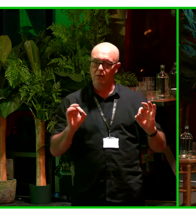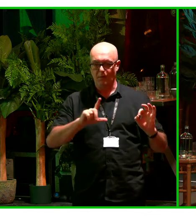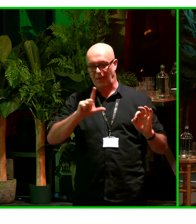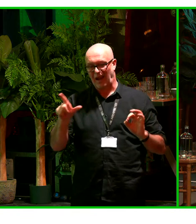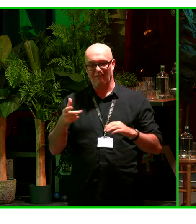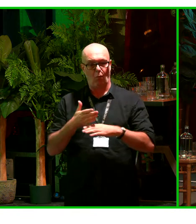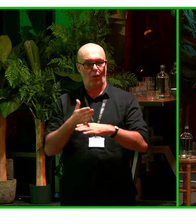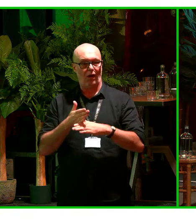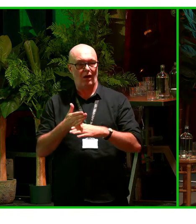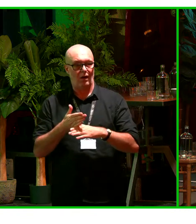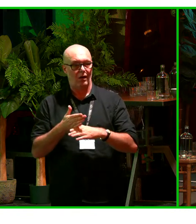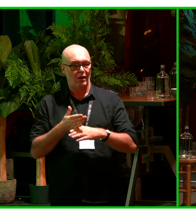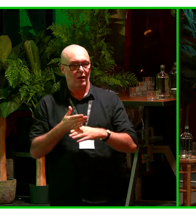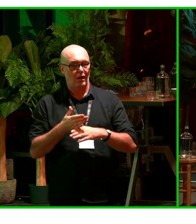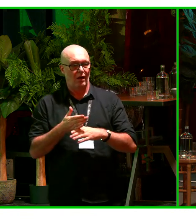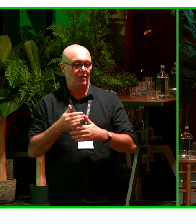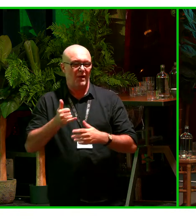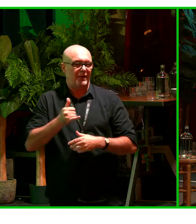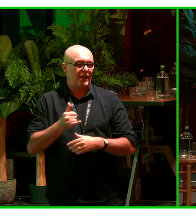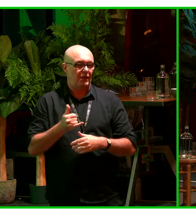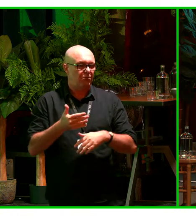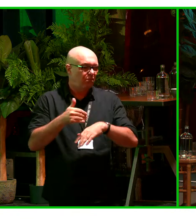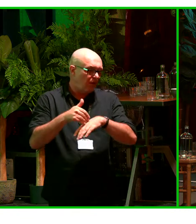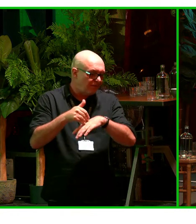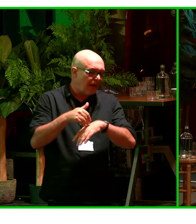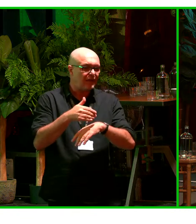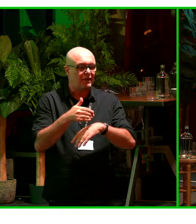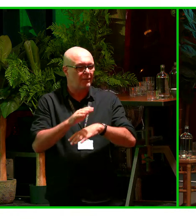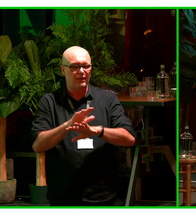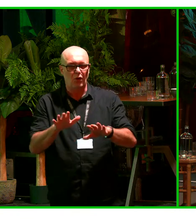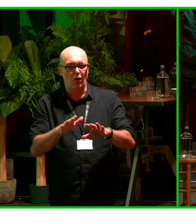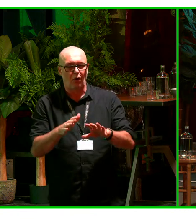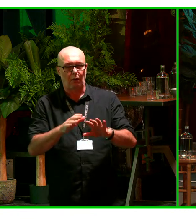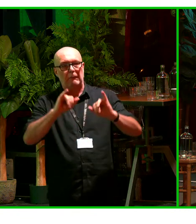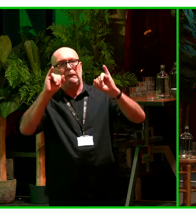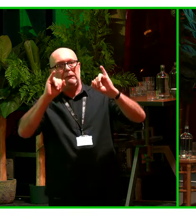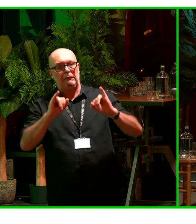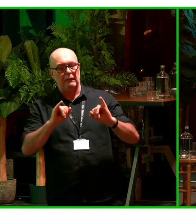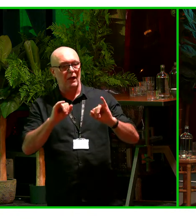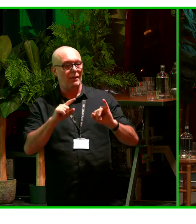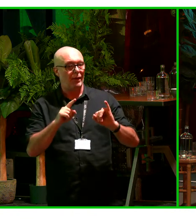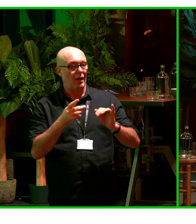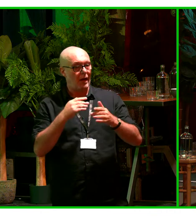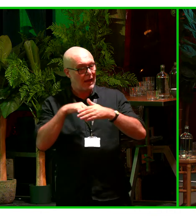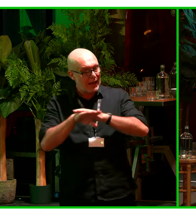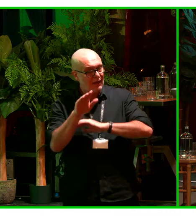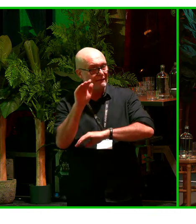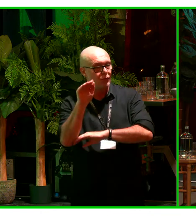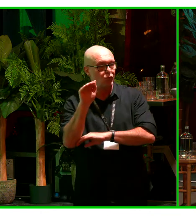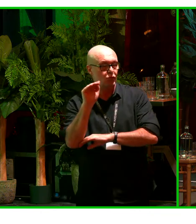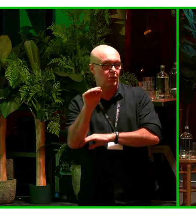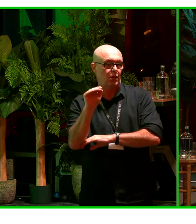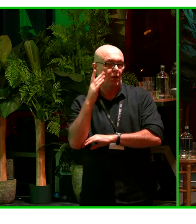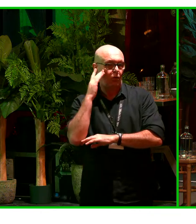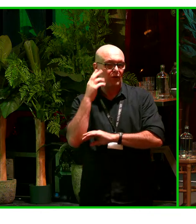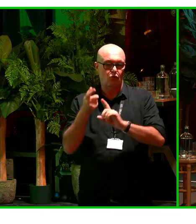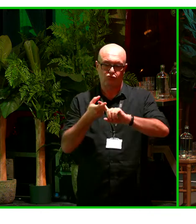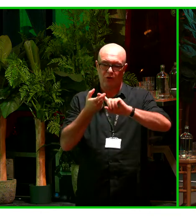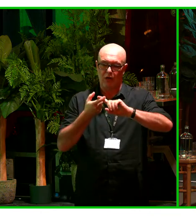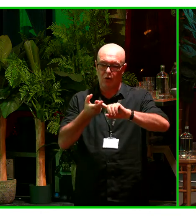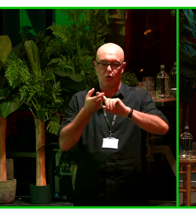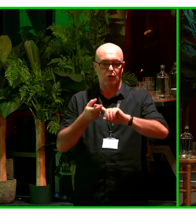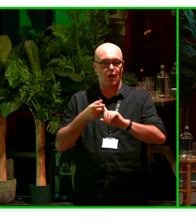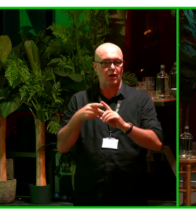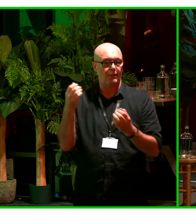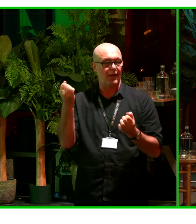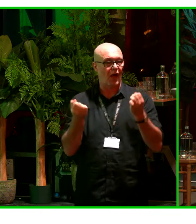work, then you might get told off by your boss, but it's not the end of the world. In the future, when you're more reliant on charging your electric